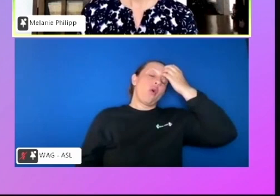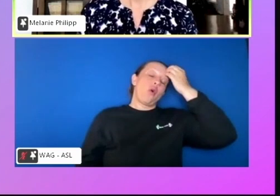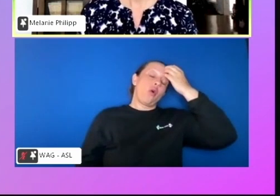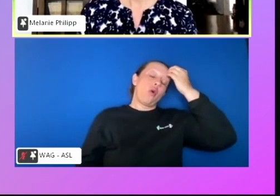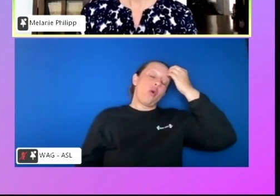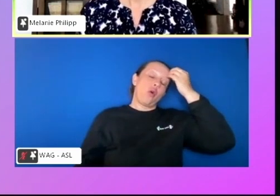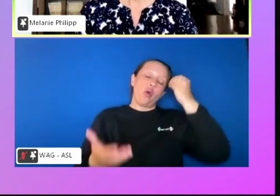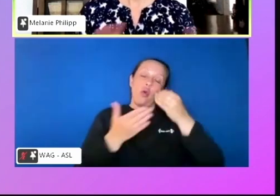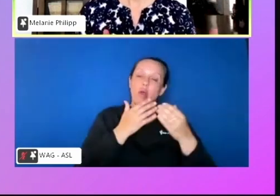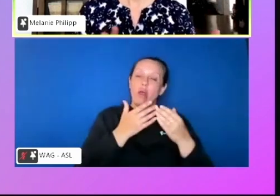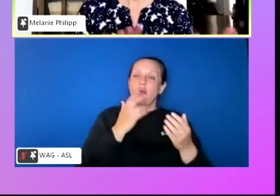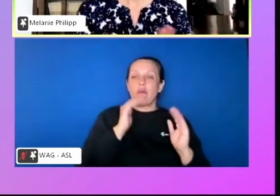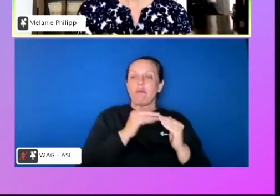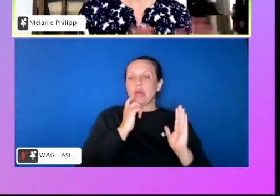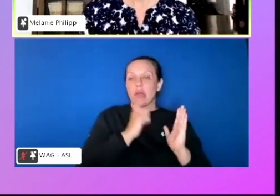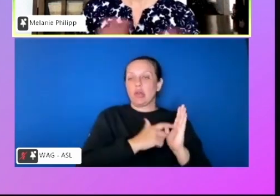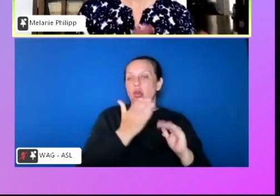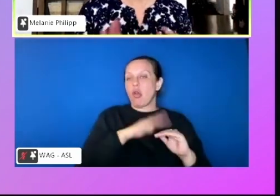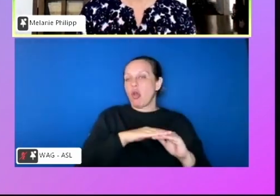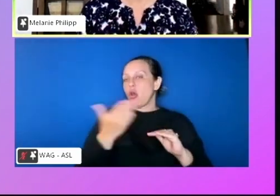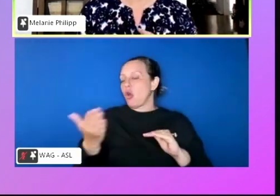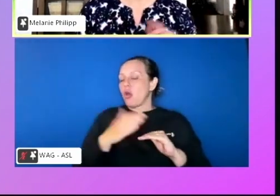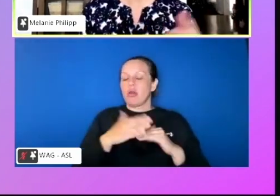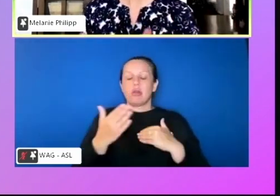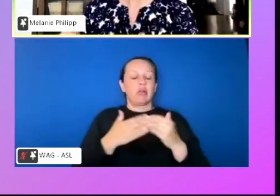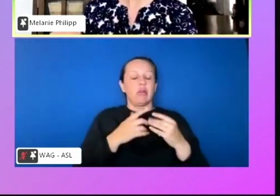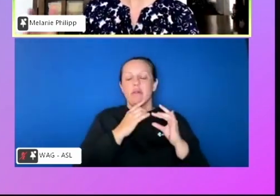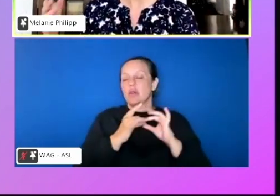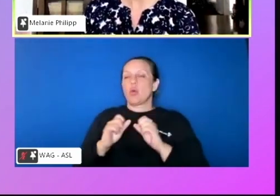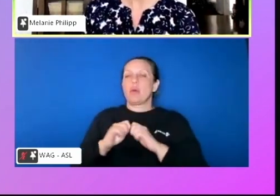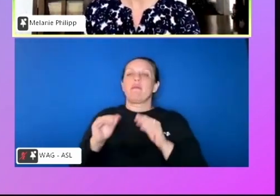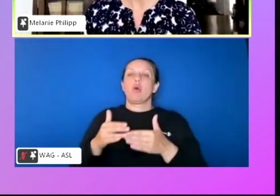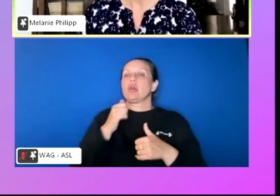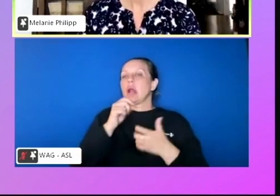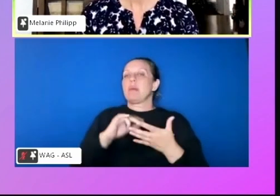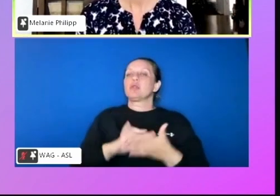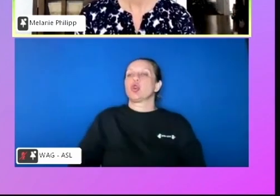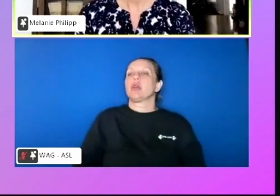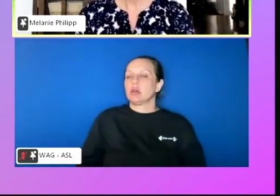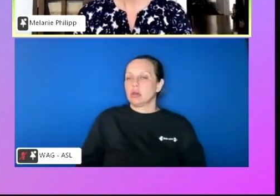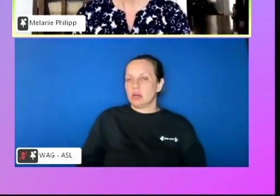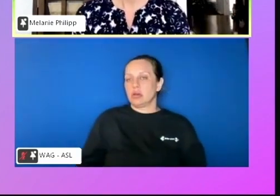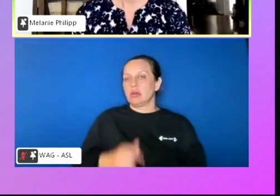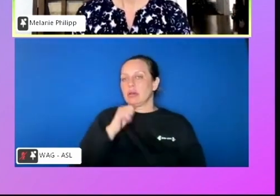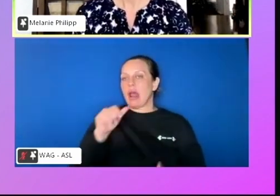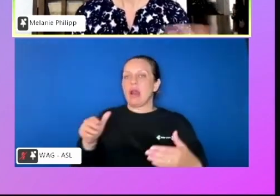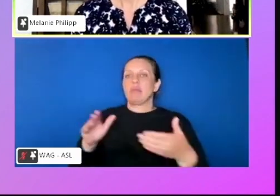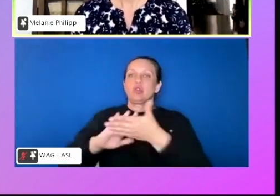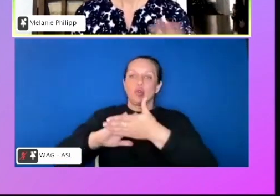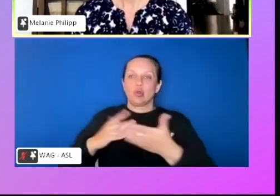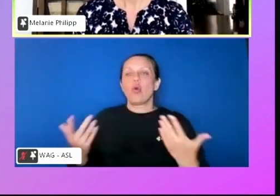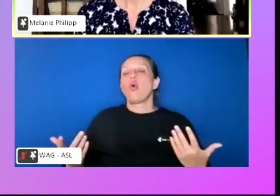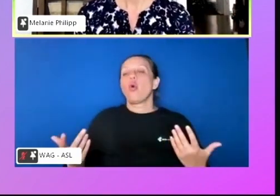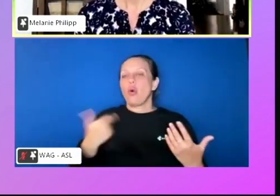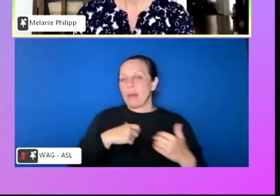indicator is on or off or anything really has nothing to do with focus not obscured. That's so, like